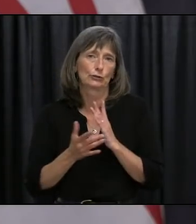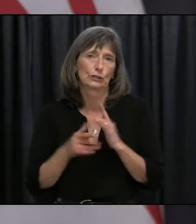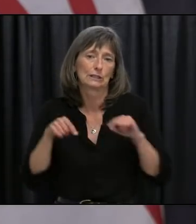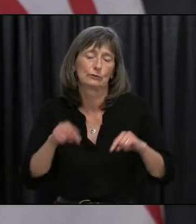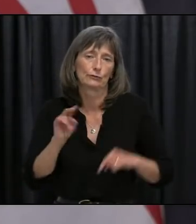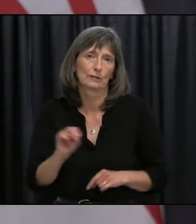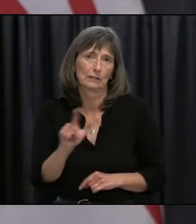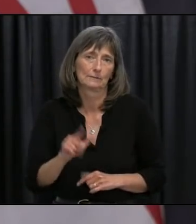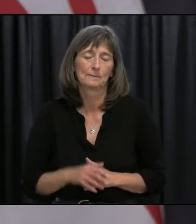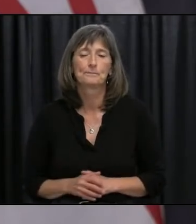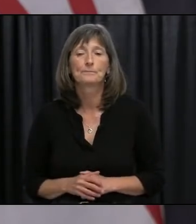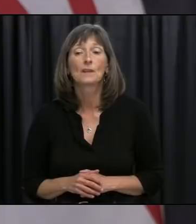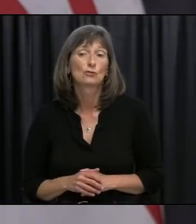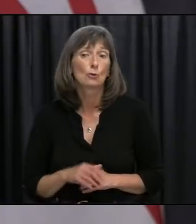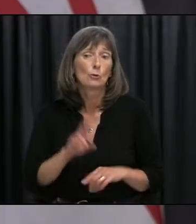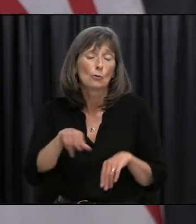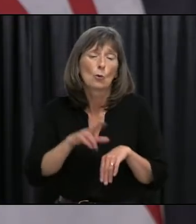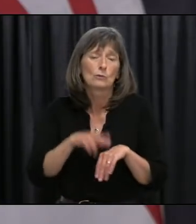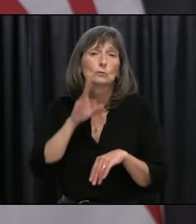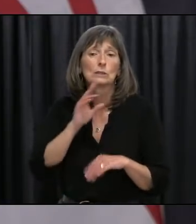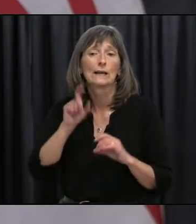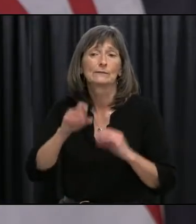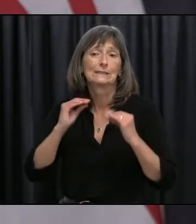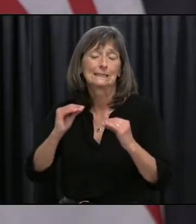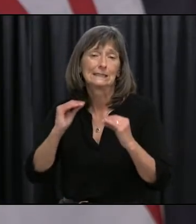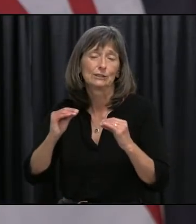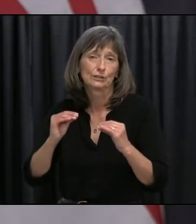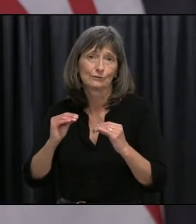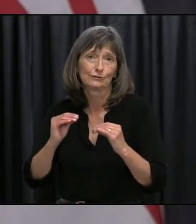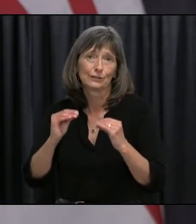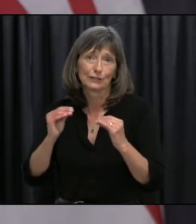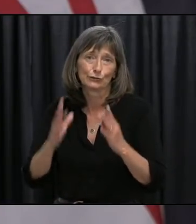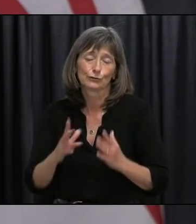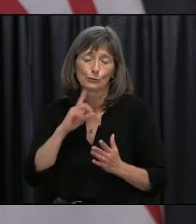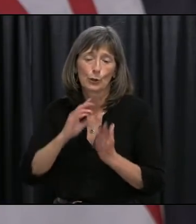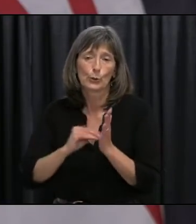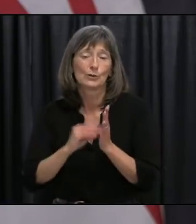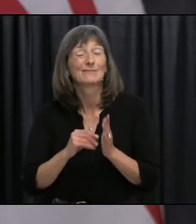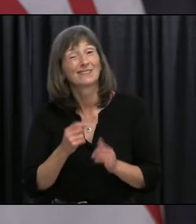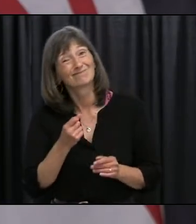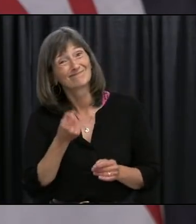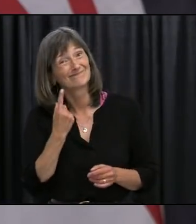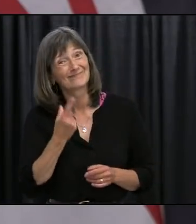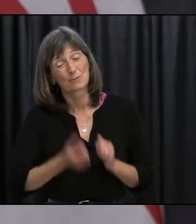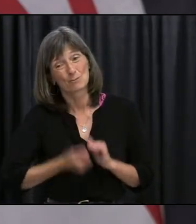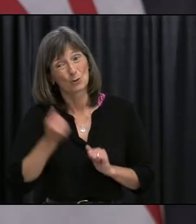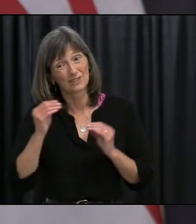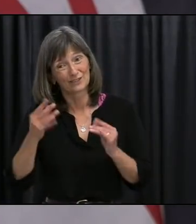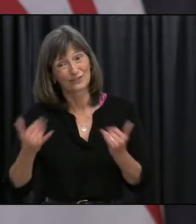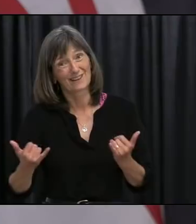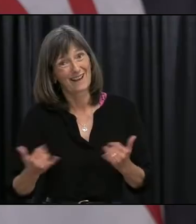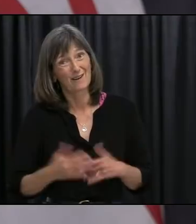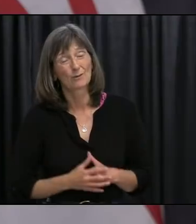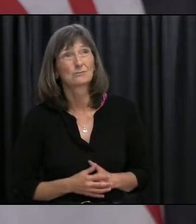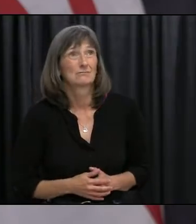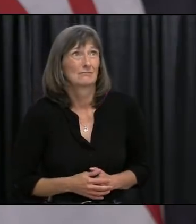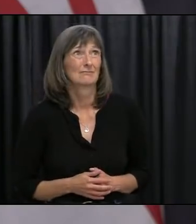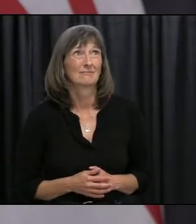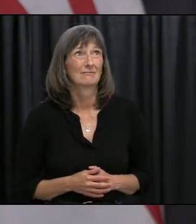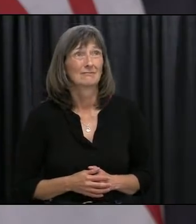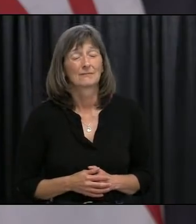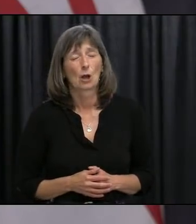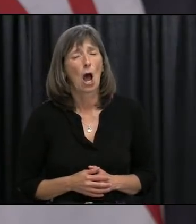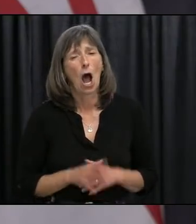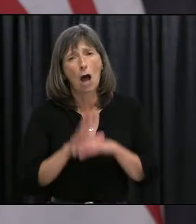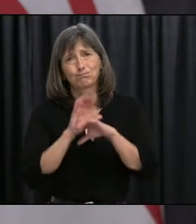development for teachers around laptops. Although I will say that, most teachers that we have in the system right now are,